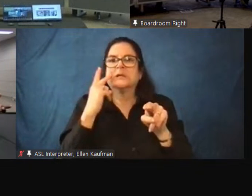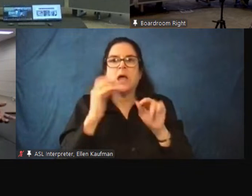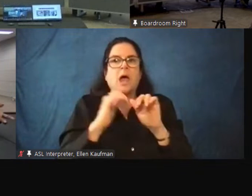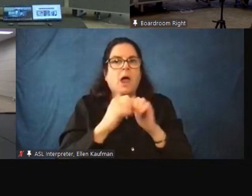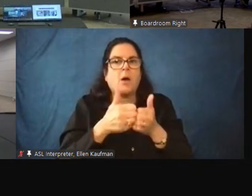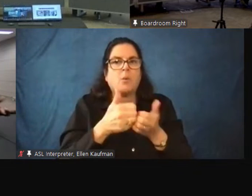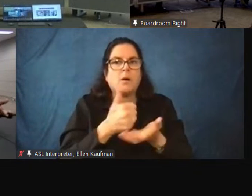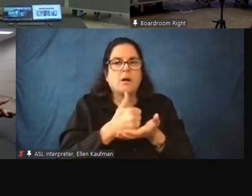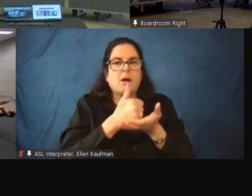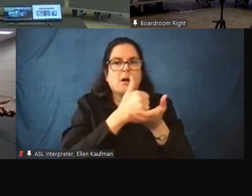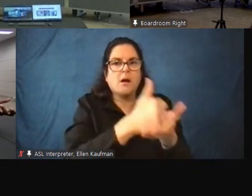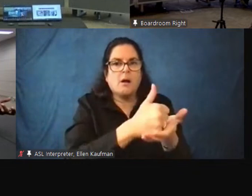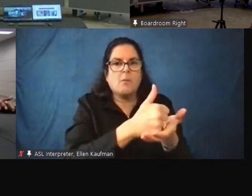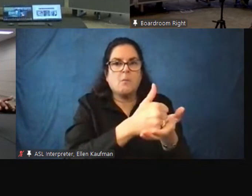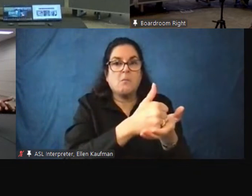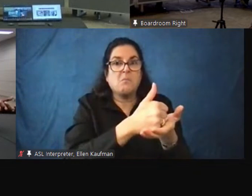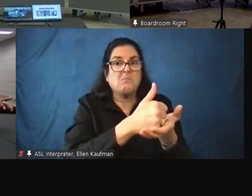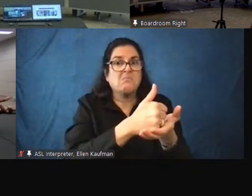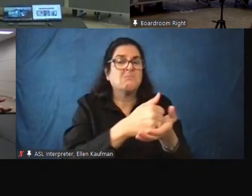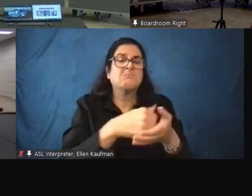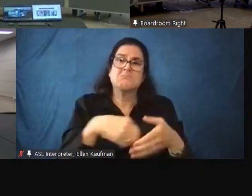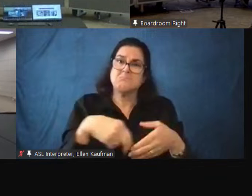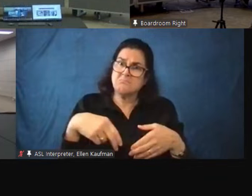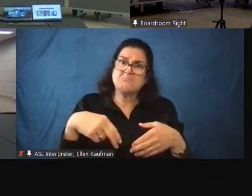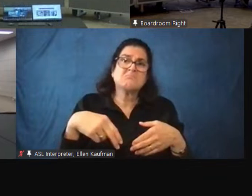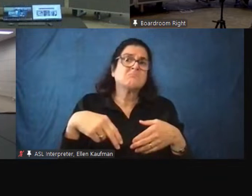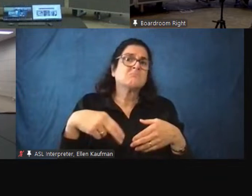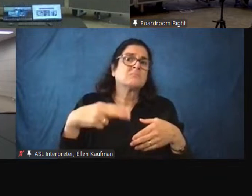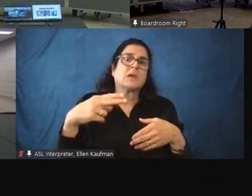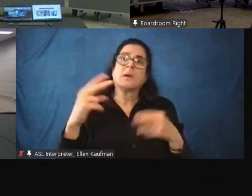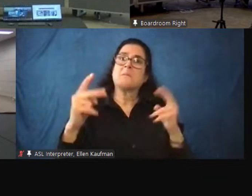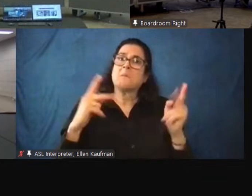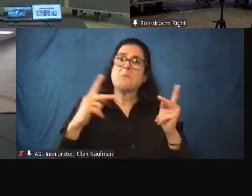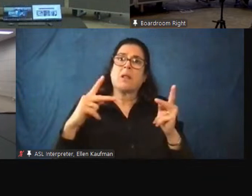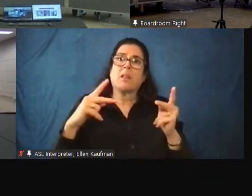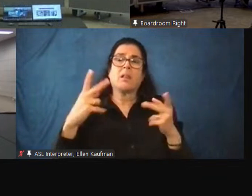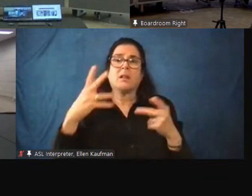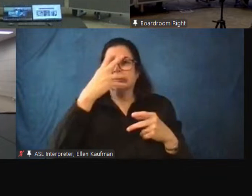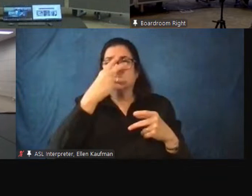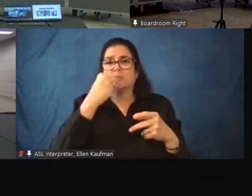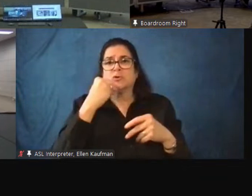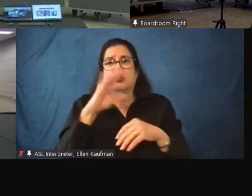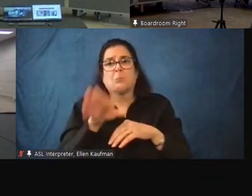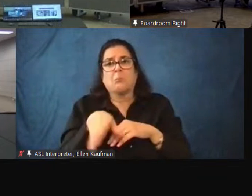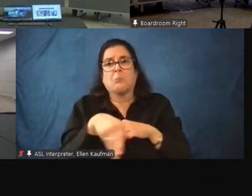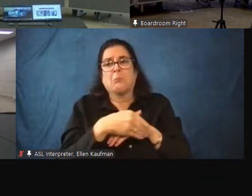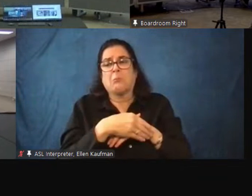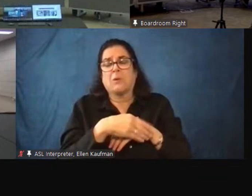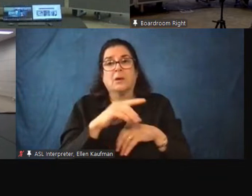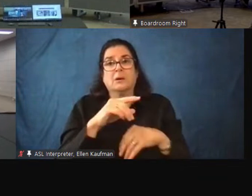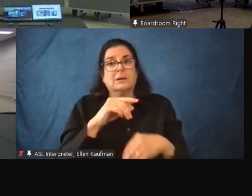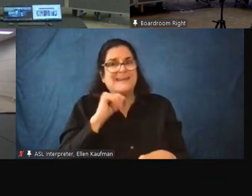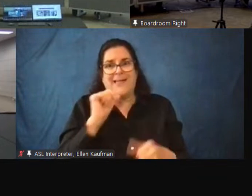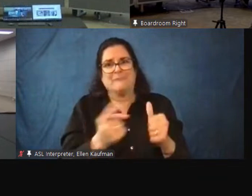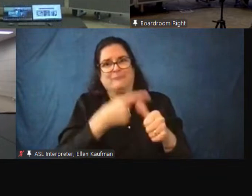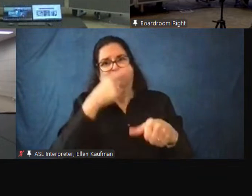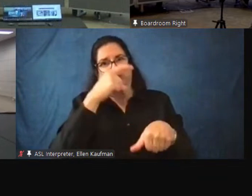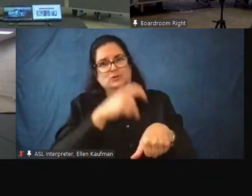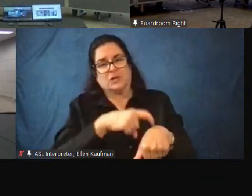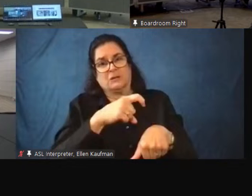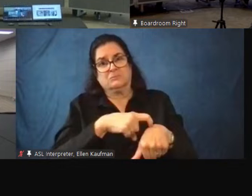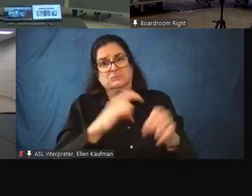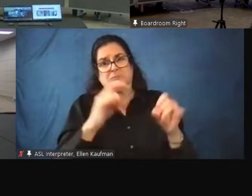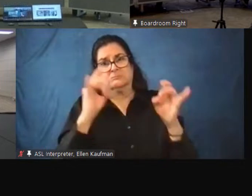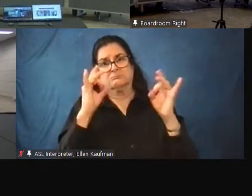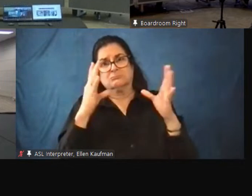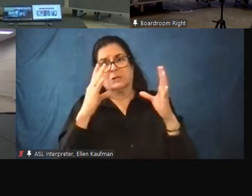CTA transit. That's been going on for quite some time. These individuals didn't just sleep that night on that unfortunate night, but they were